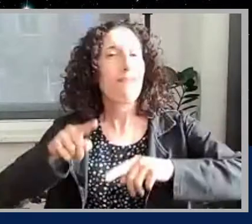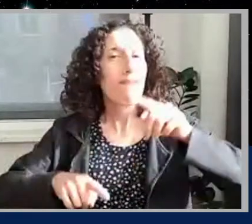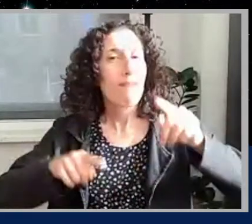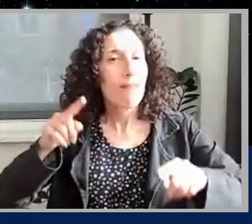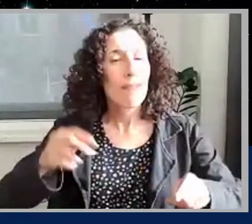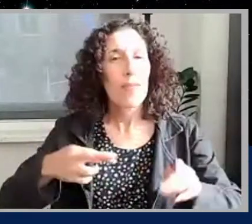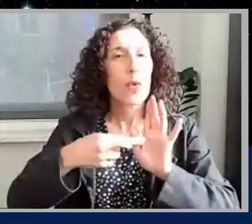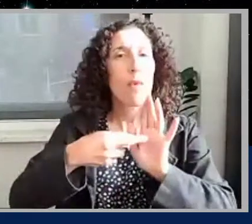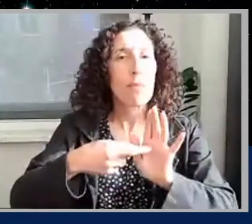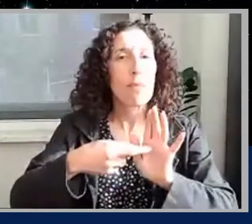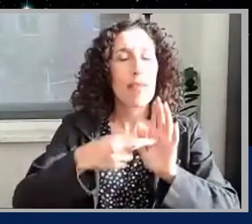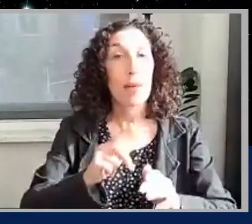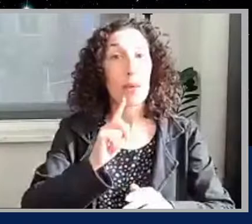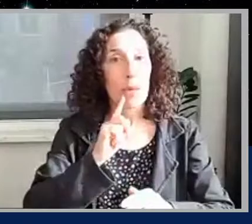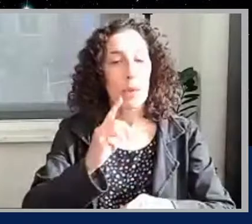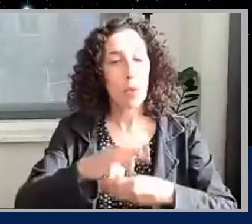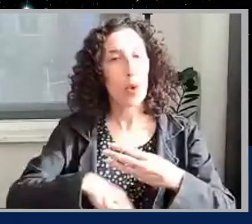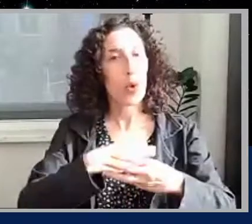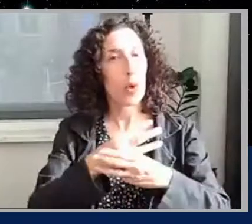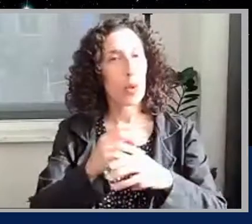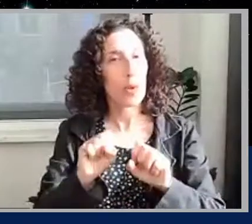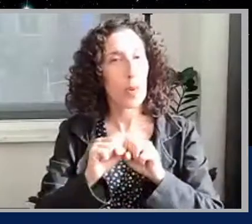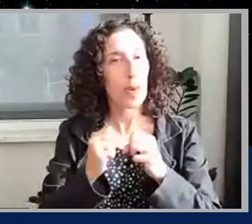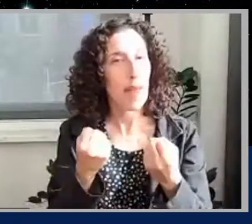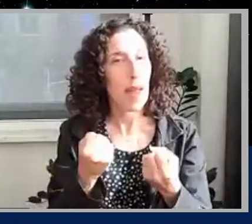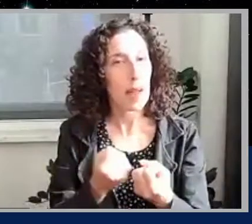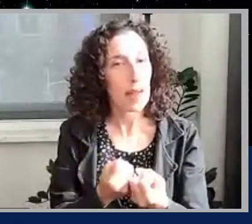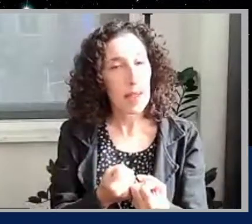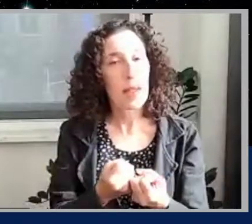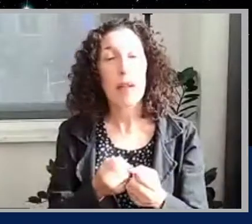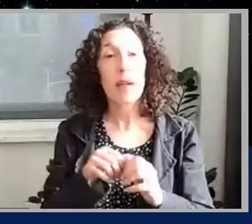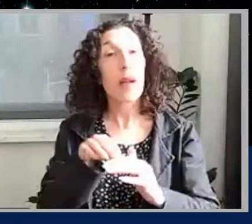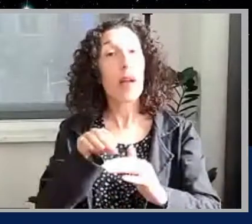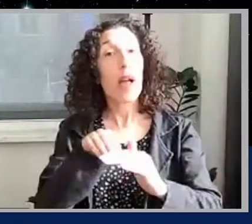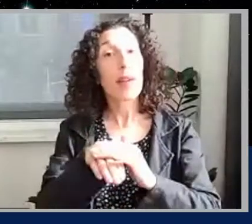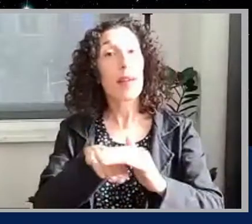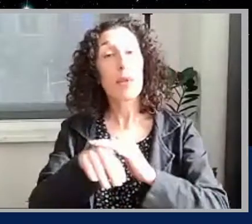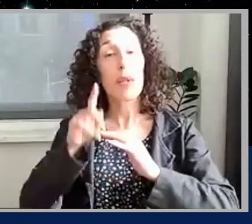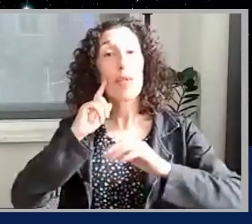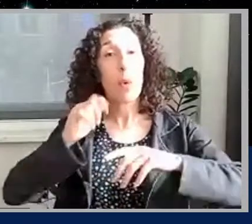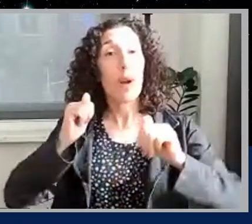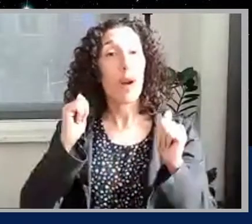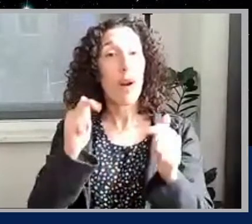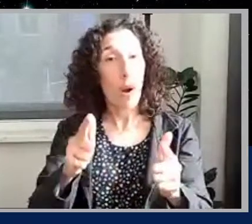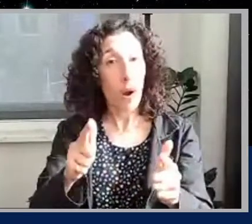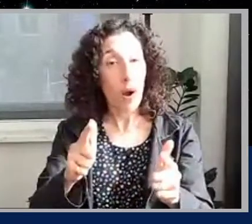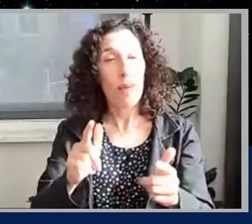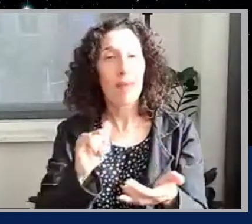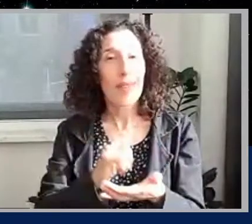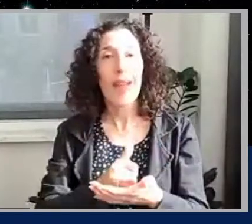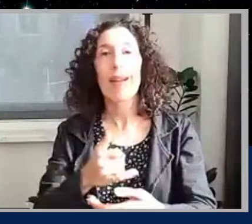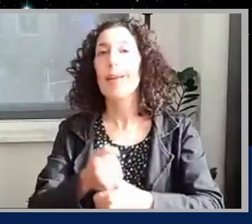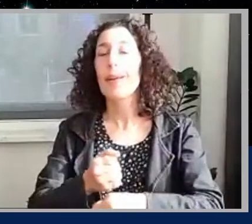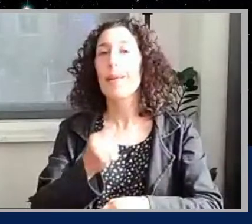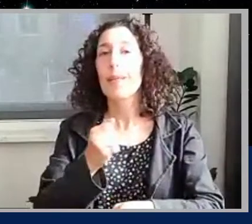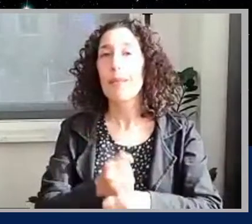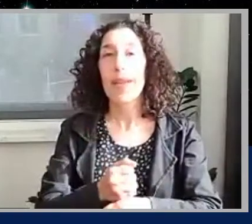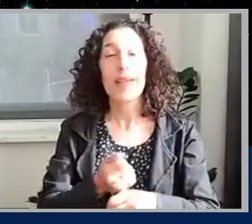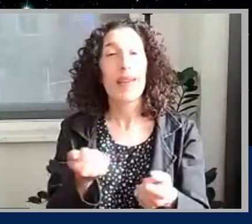make something more accessible, we end up just making it better for everybody. It's like the cut curb effect. You cut a